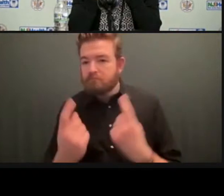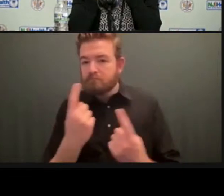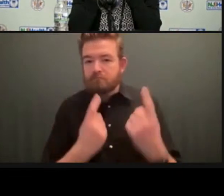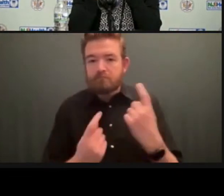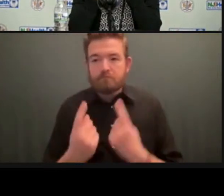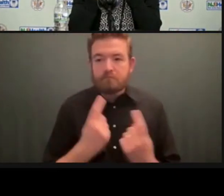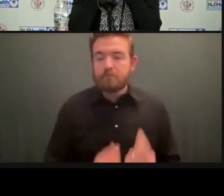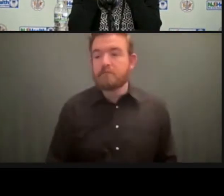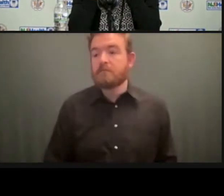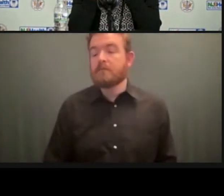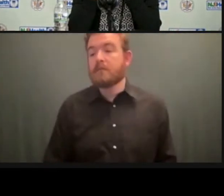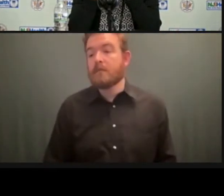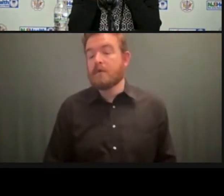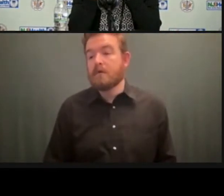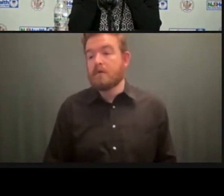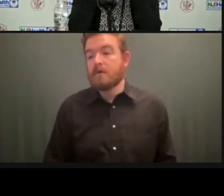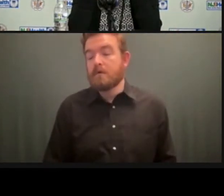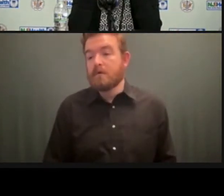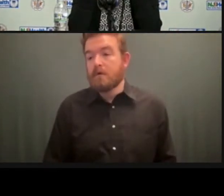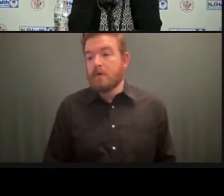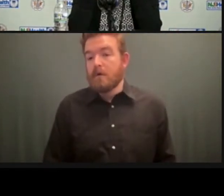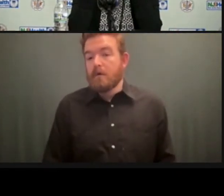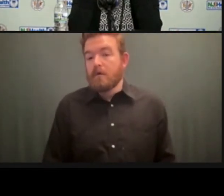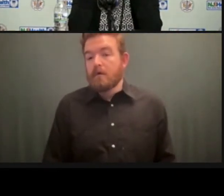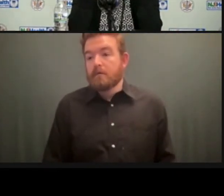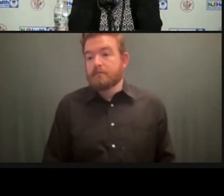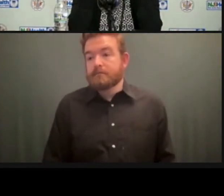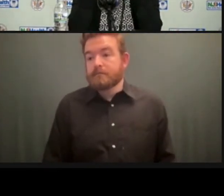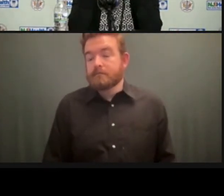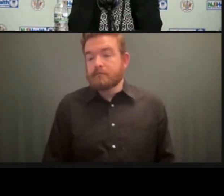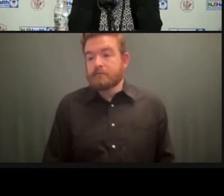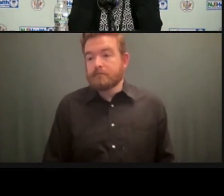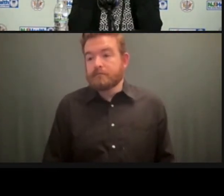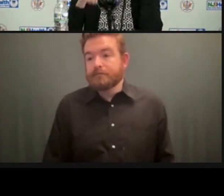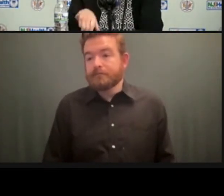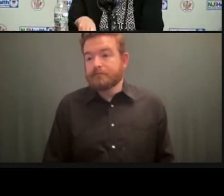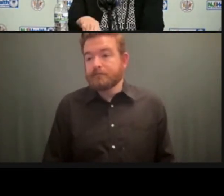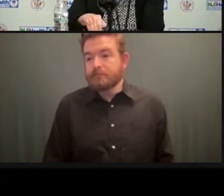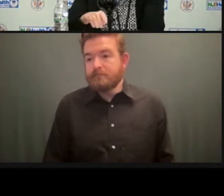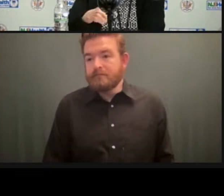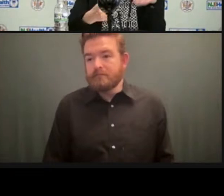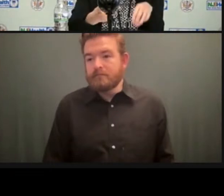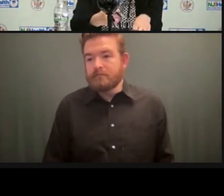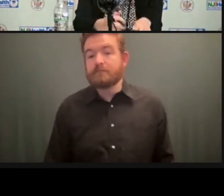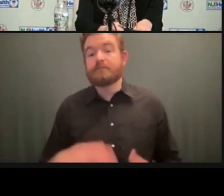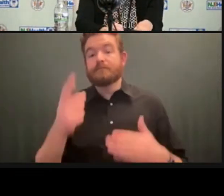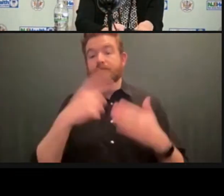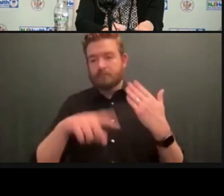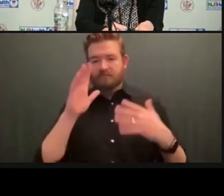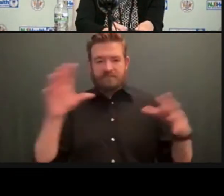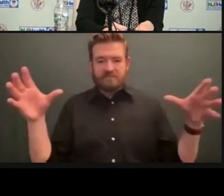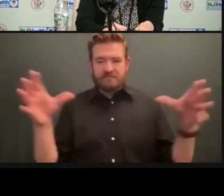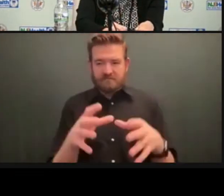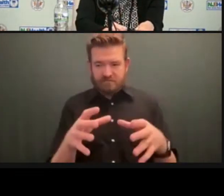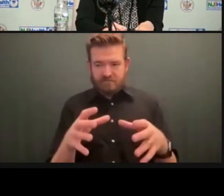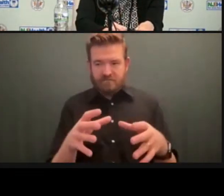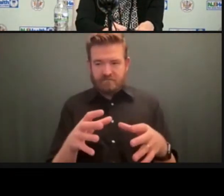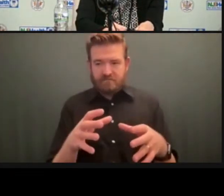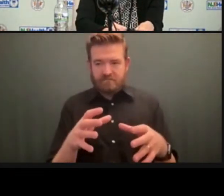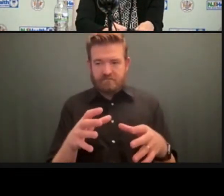otherwise, we're going to be together a week from today. We obviously wanted to be in person today, but that was not to